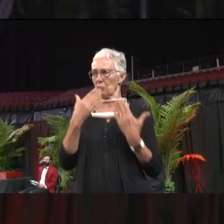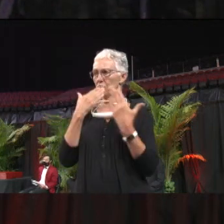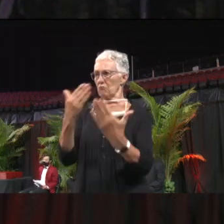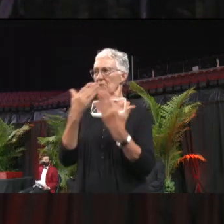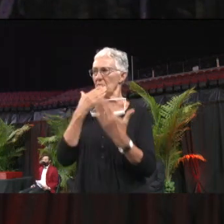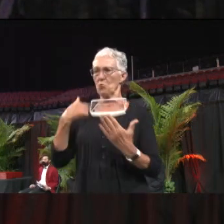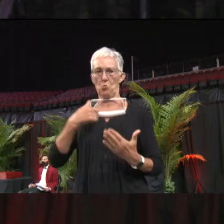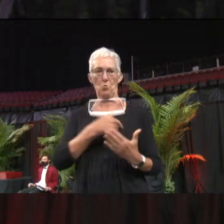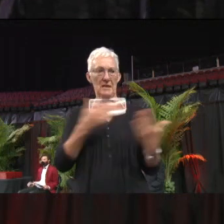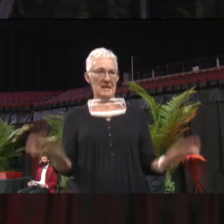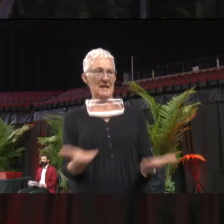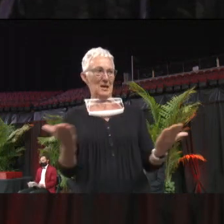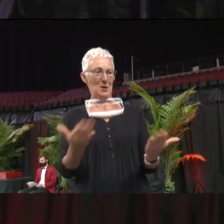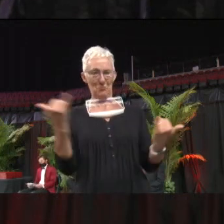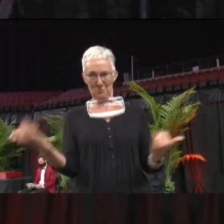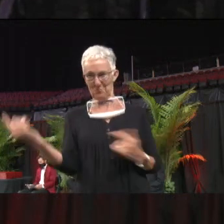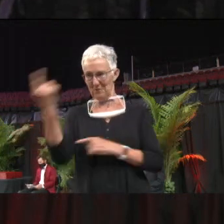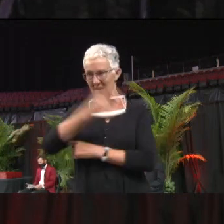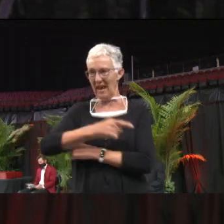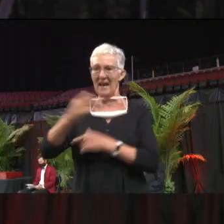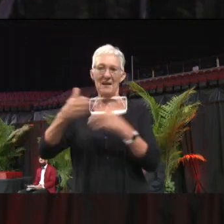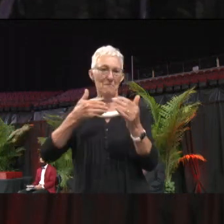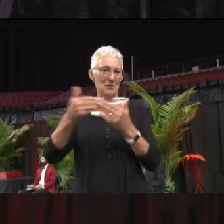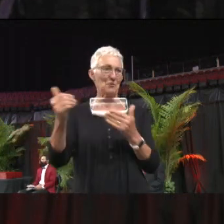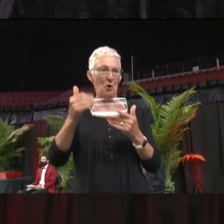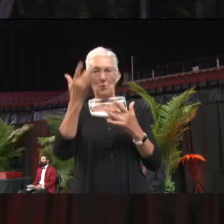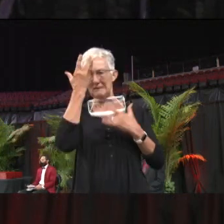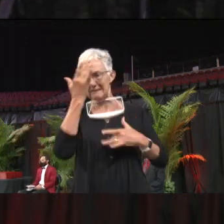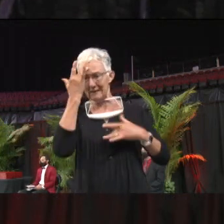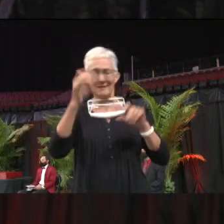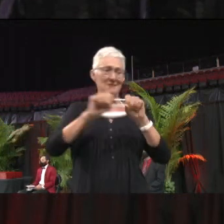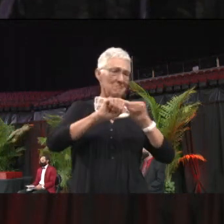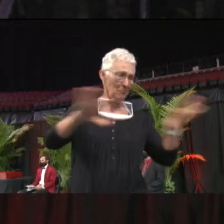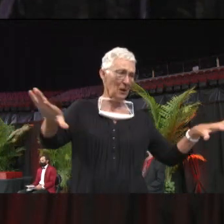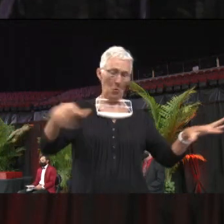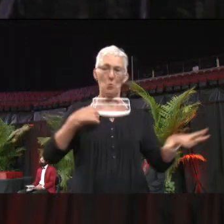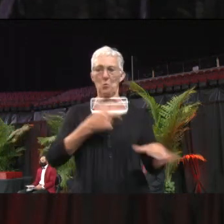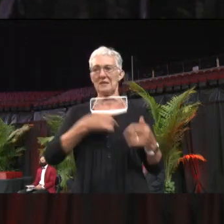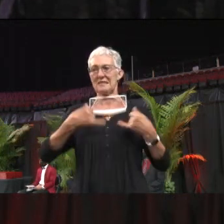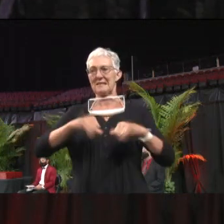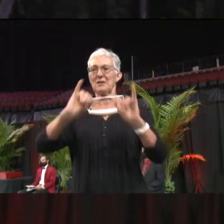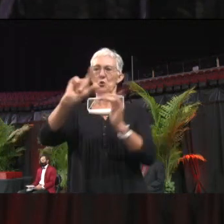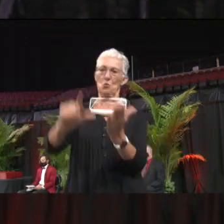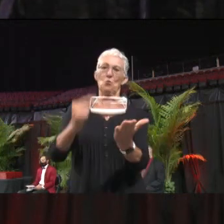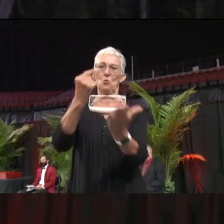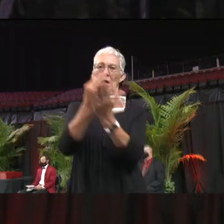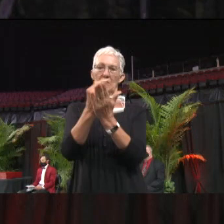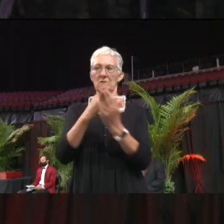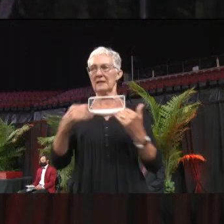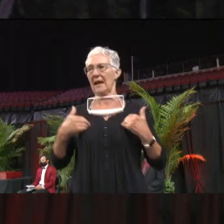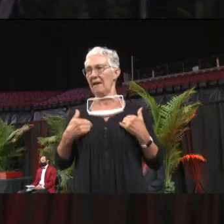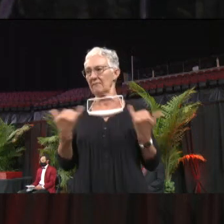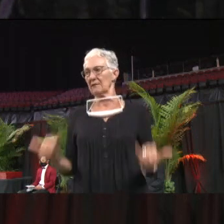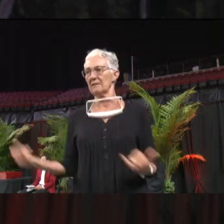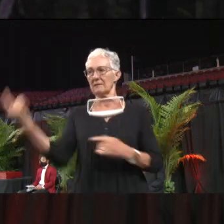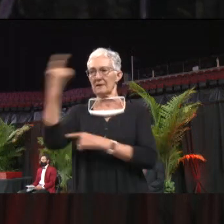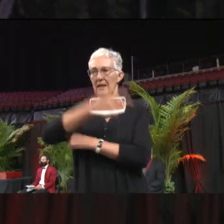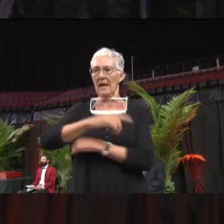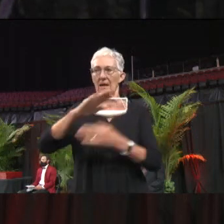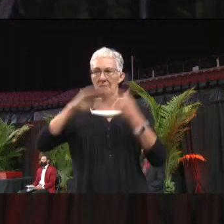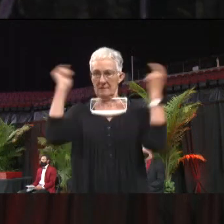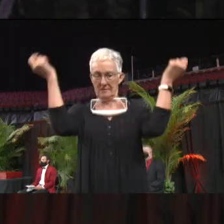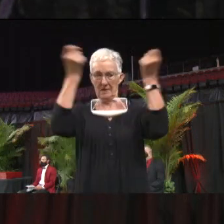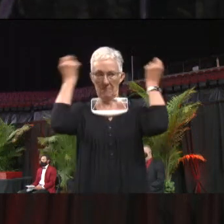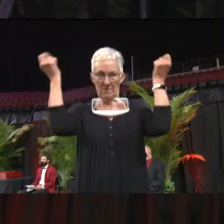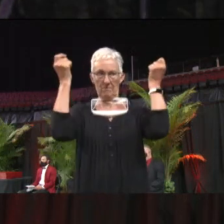Despite many odds going on, we still managed to graduate and have this ceremony. I am proud of all the teachers, the staff, and the family. I am